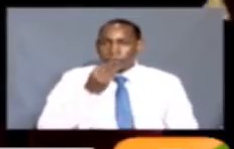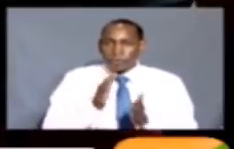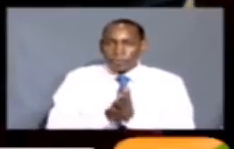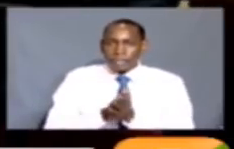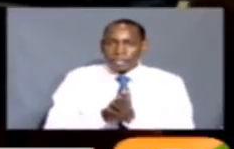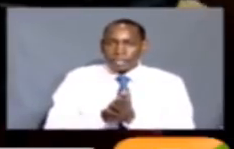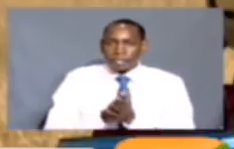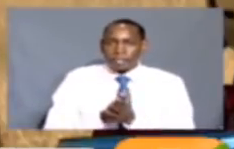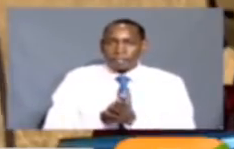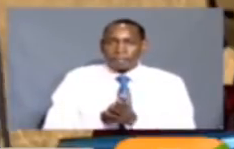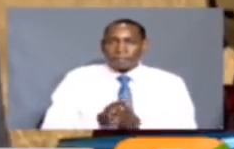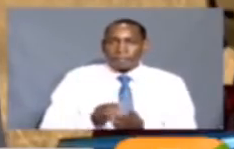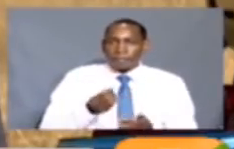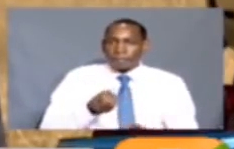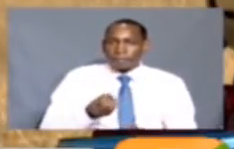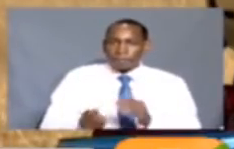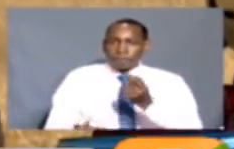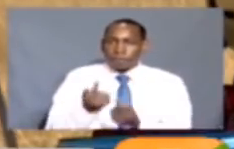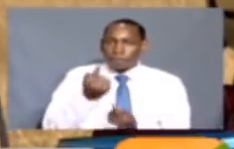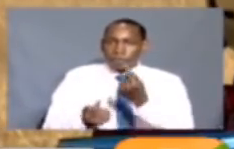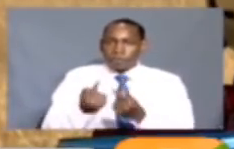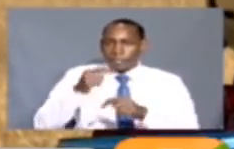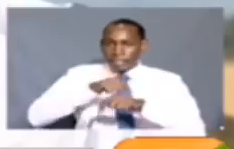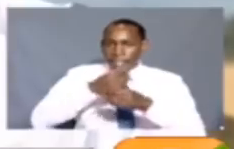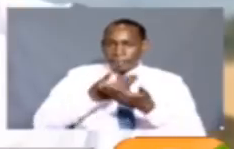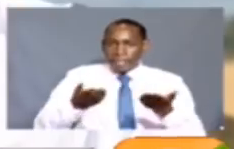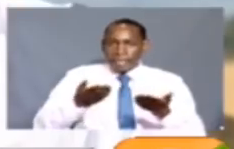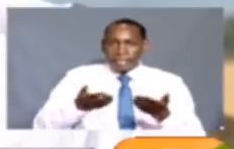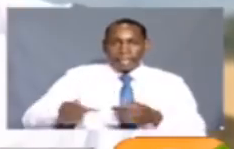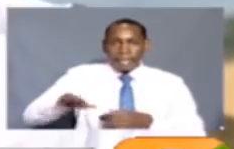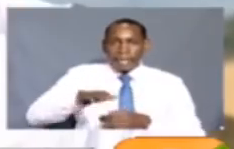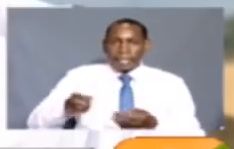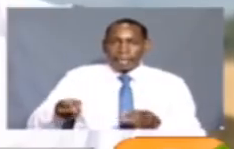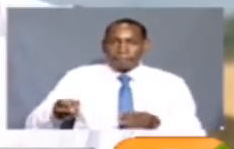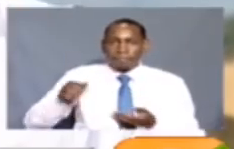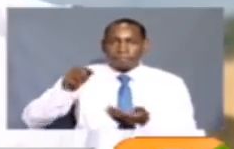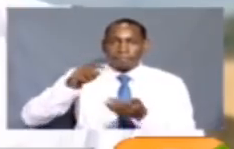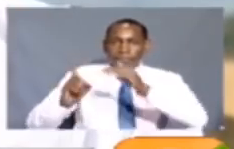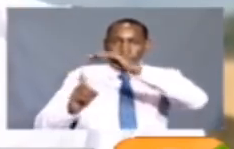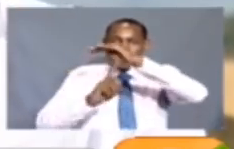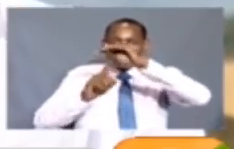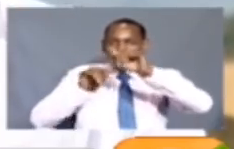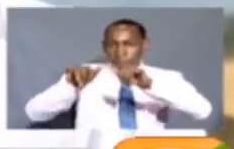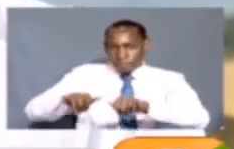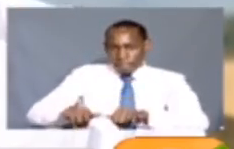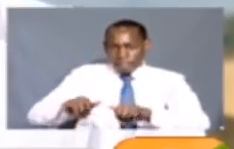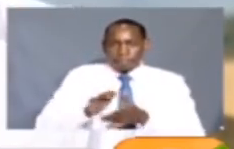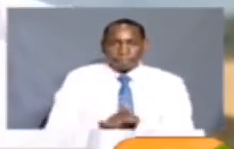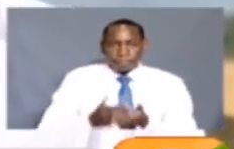champagne. The breakfast is cooked wherever you land. The words, "you don't know what you're missing,"